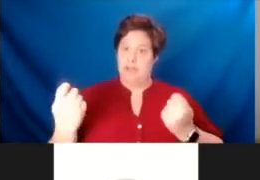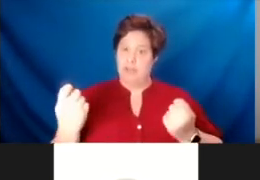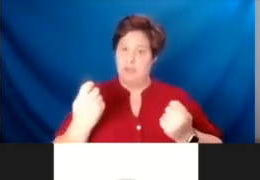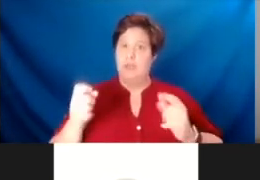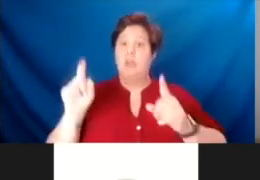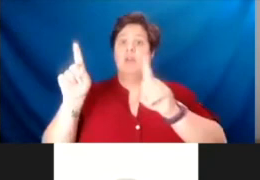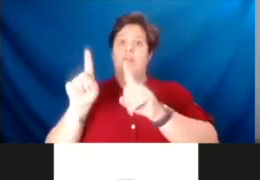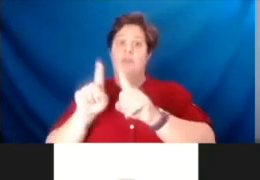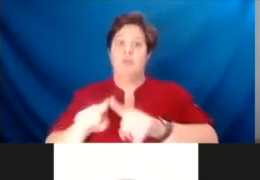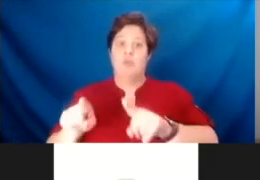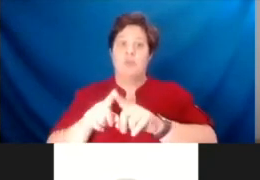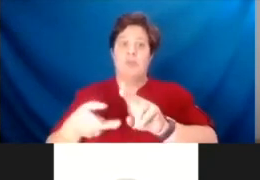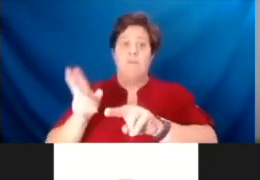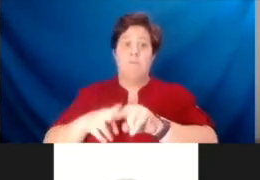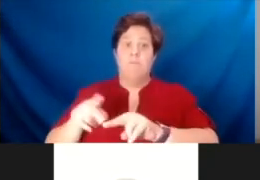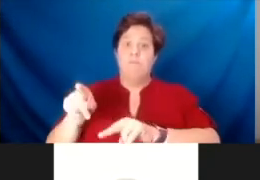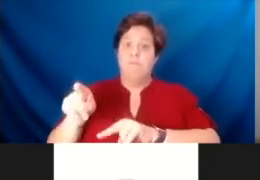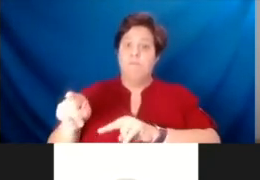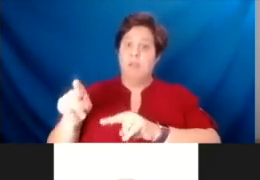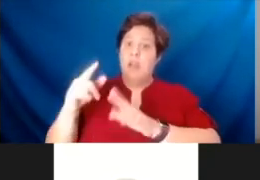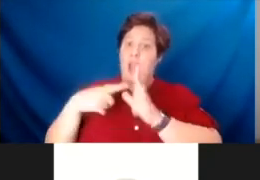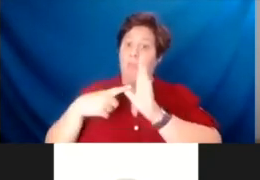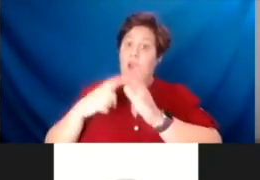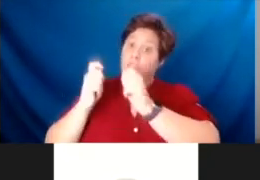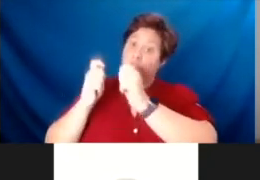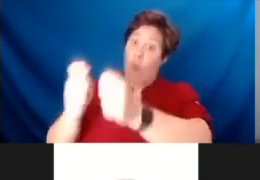for if then the application is awarded,